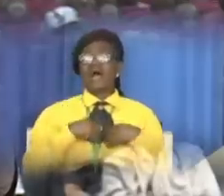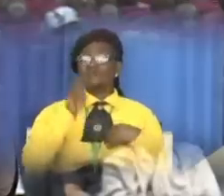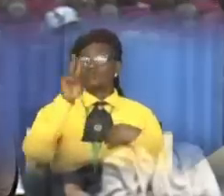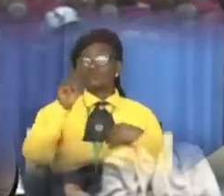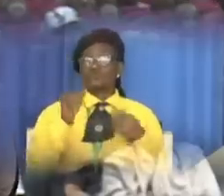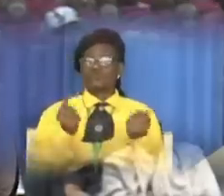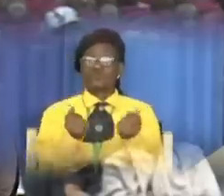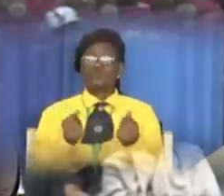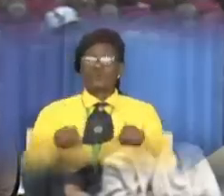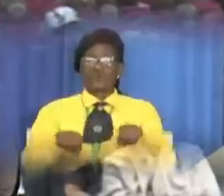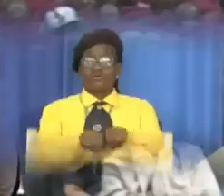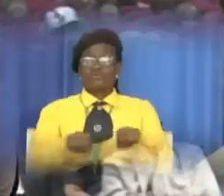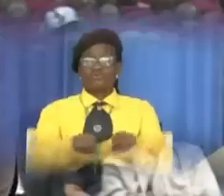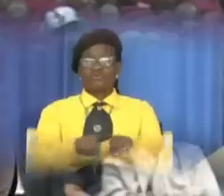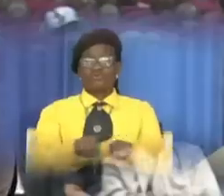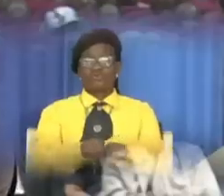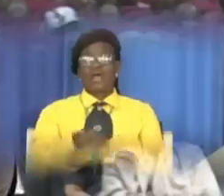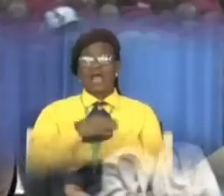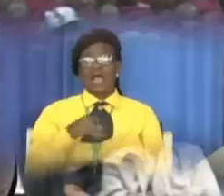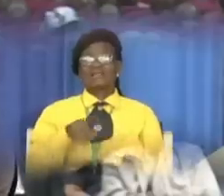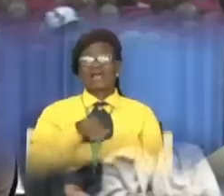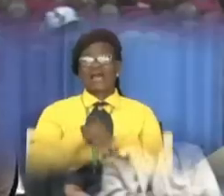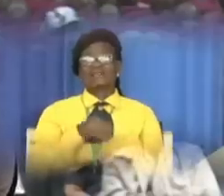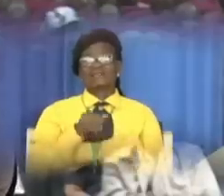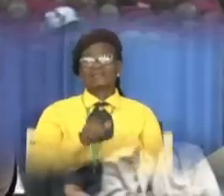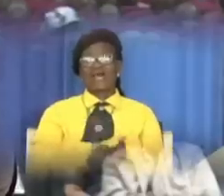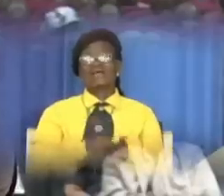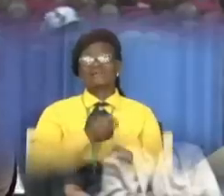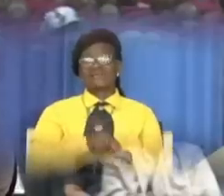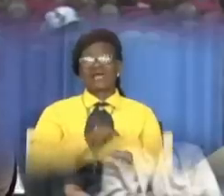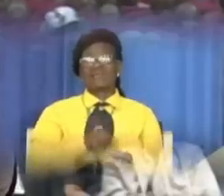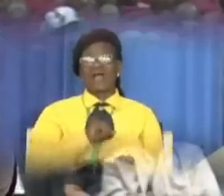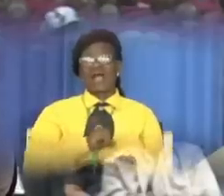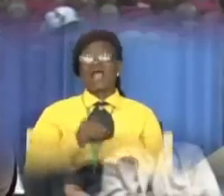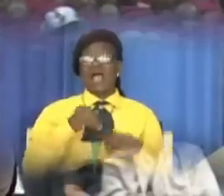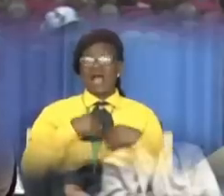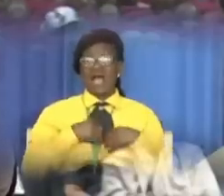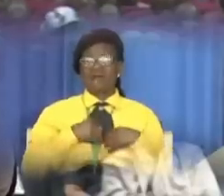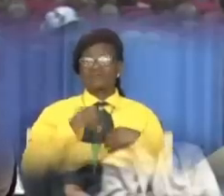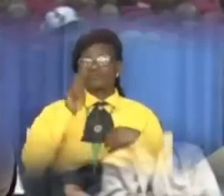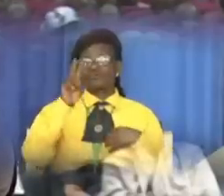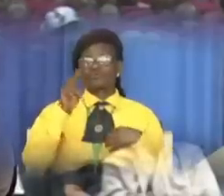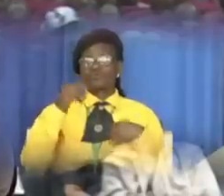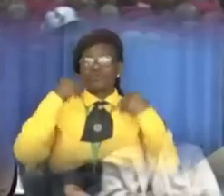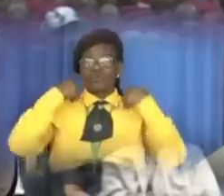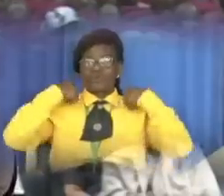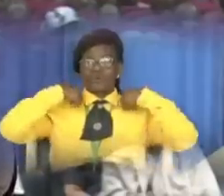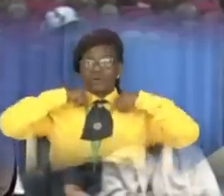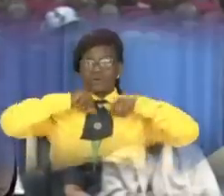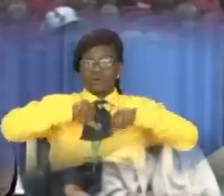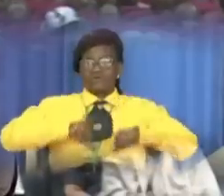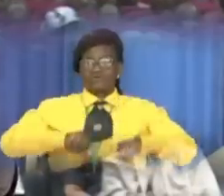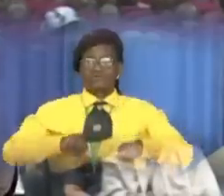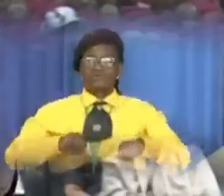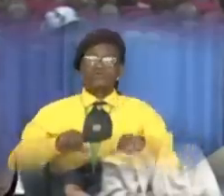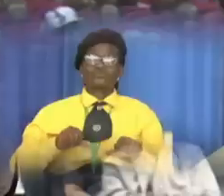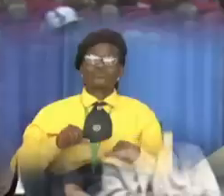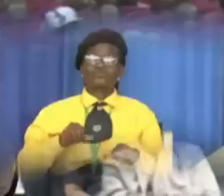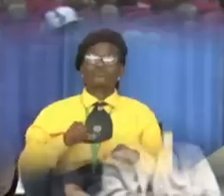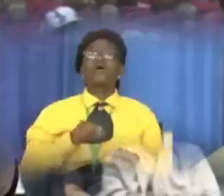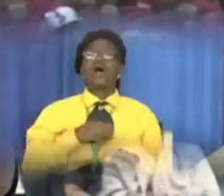time, I think I had two suits. Another suit will be welcome. And yet, I want a tape